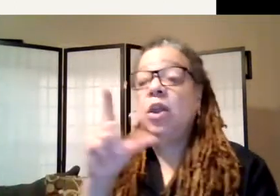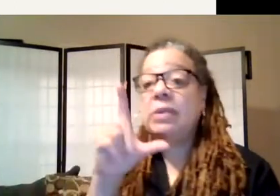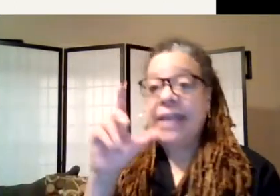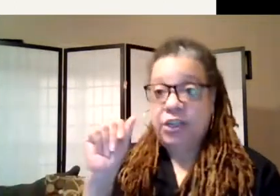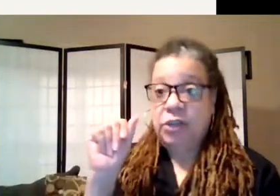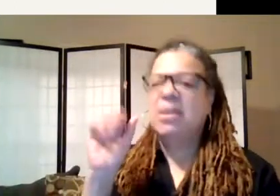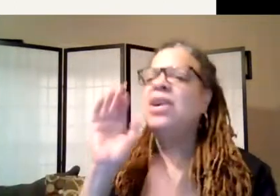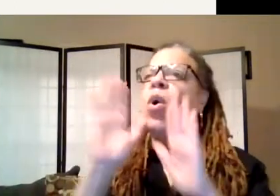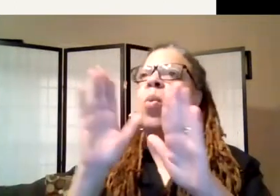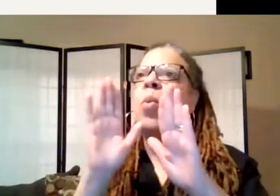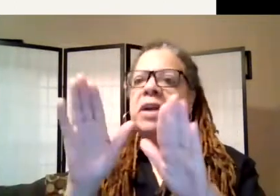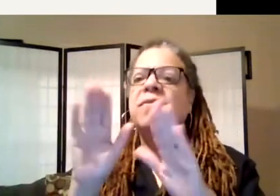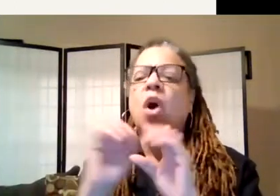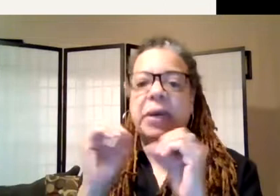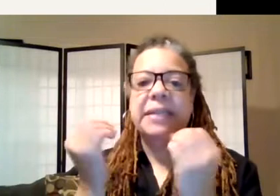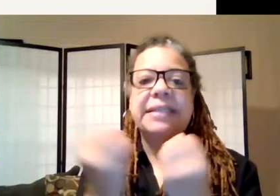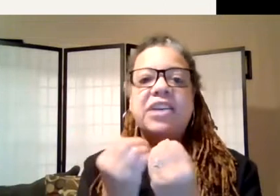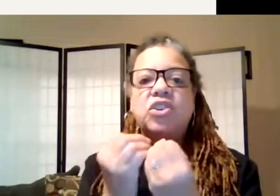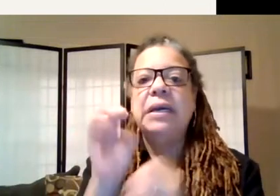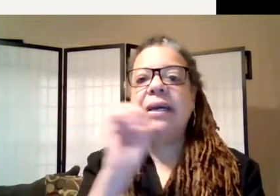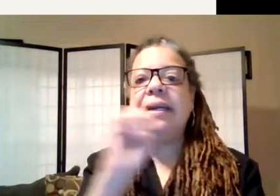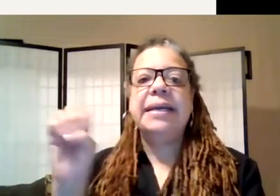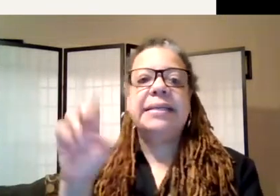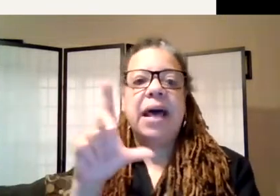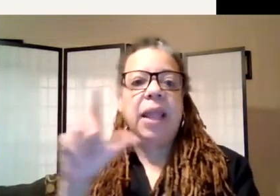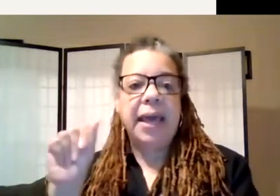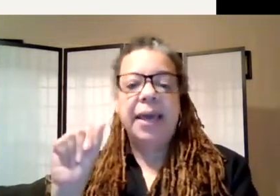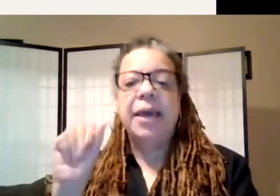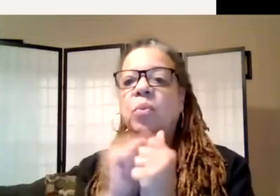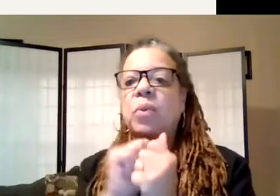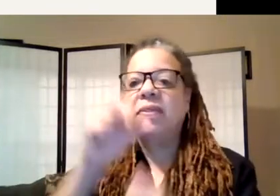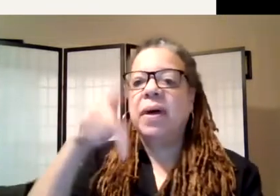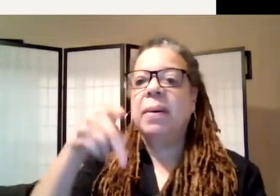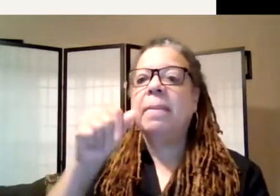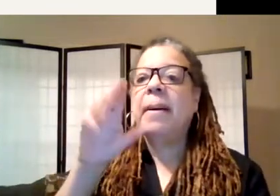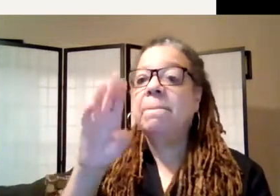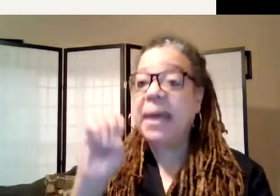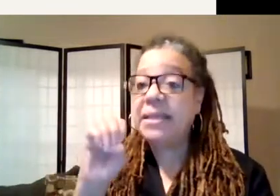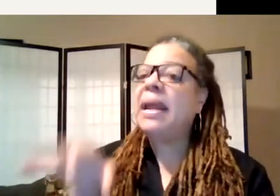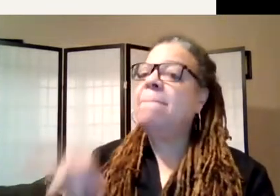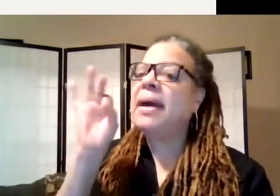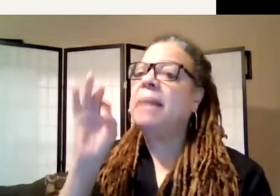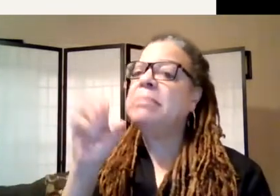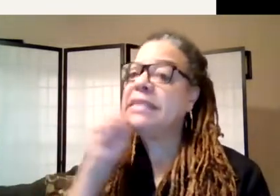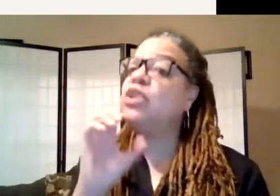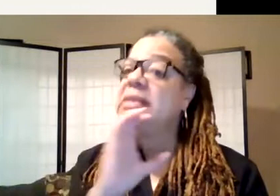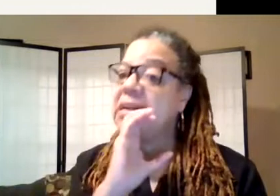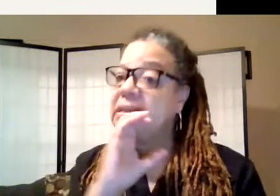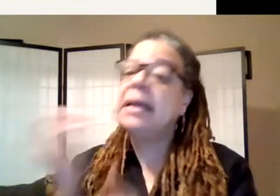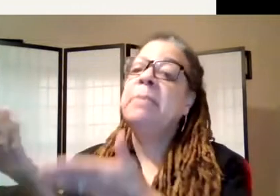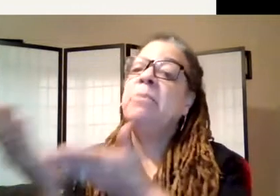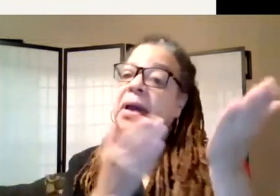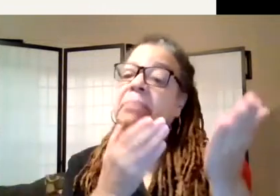one, that Altamed in East LA, that does great work with their PACE program. In which they pick up seniors in the morning and they take them to senior daycare and